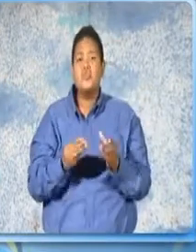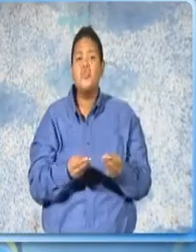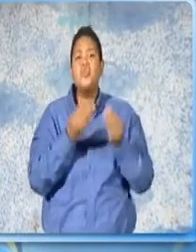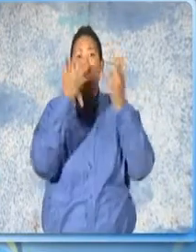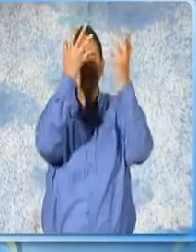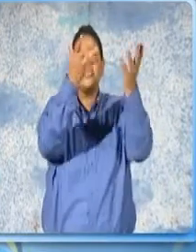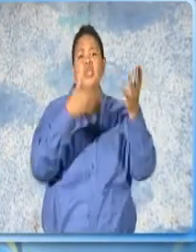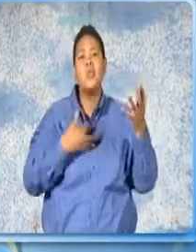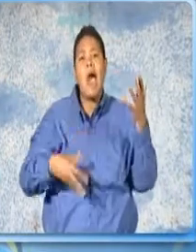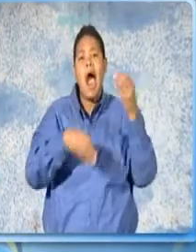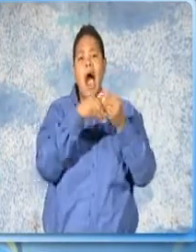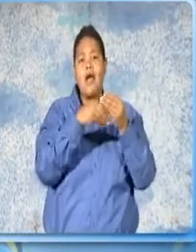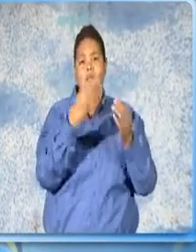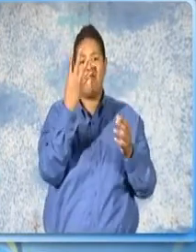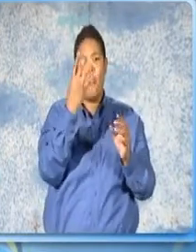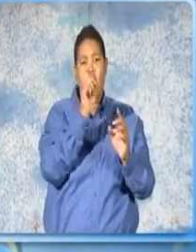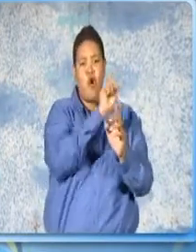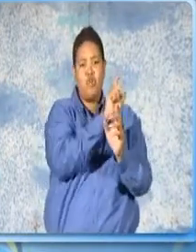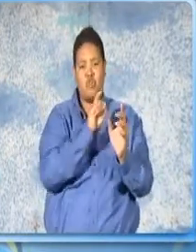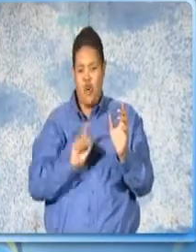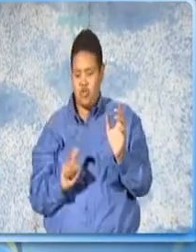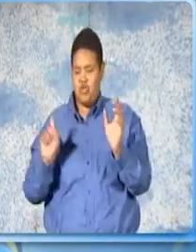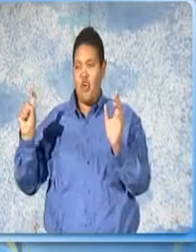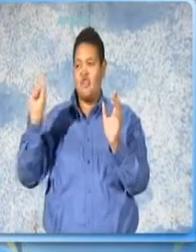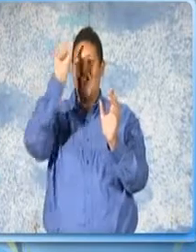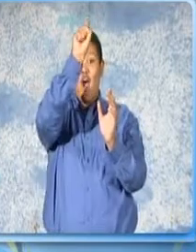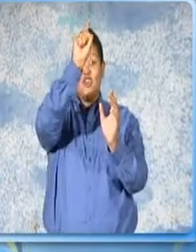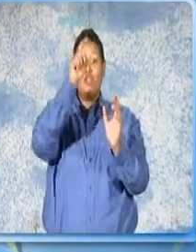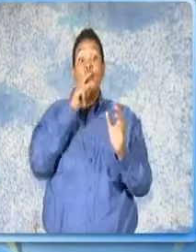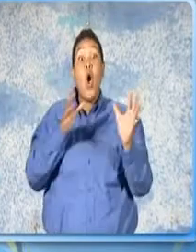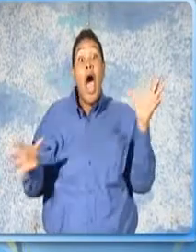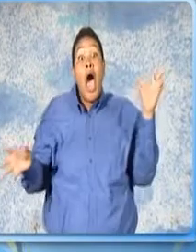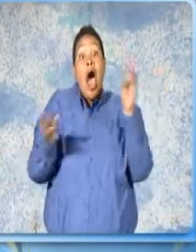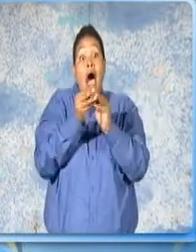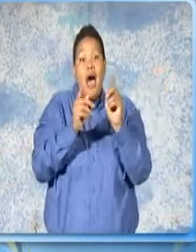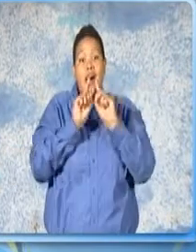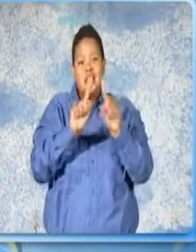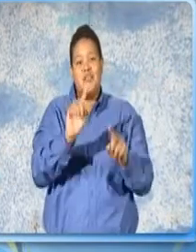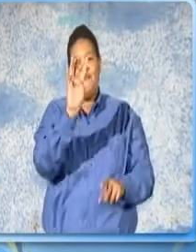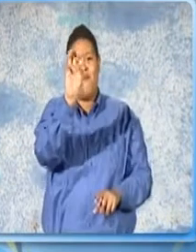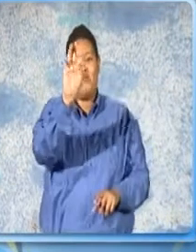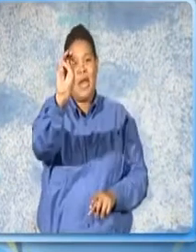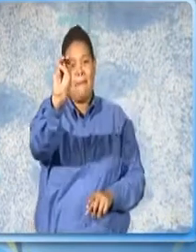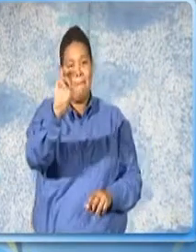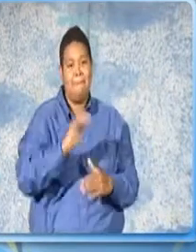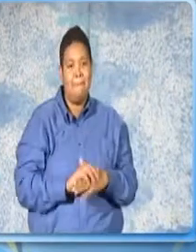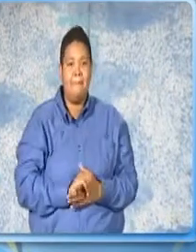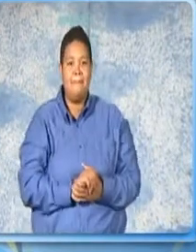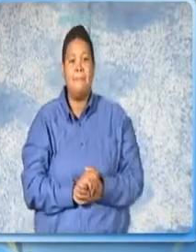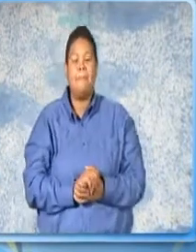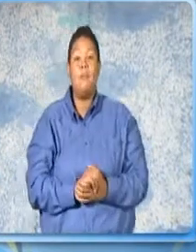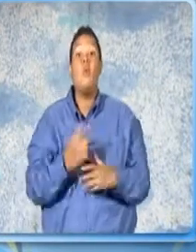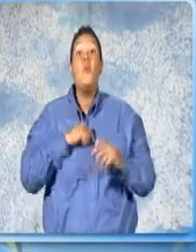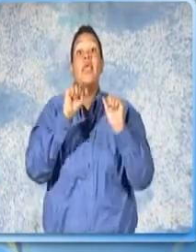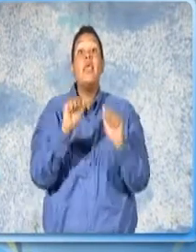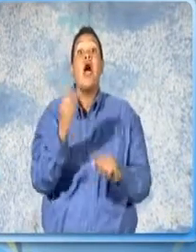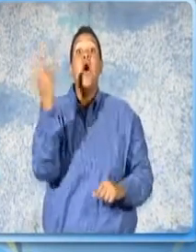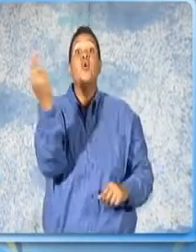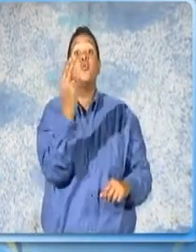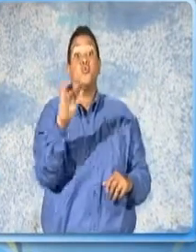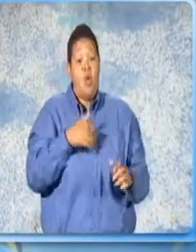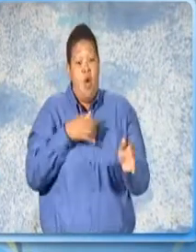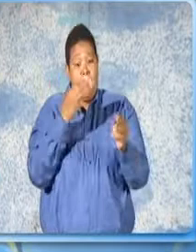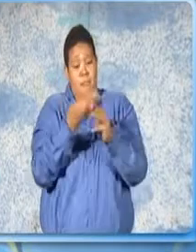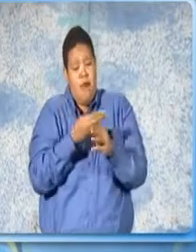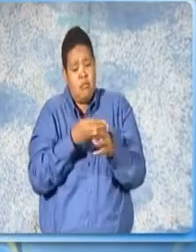that we add all four sides, so the perimeter would be 400 meters. We can use our